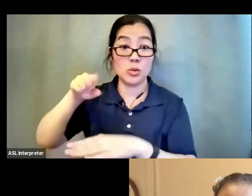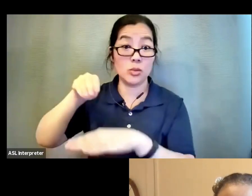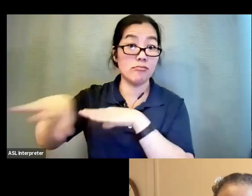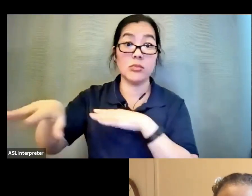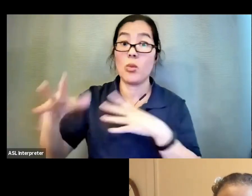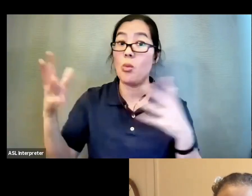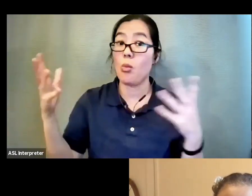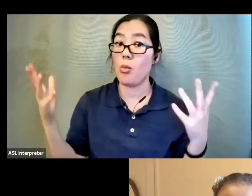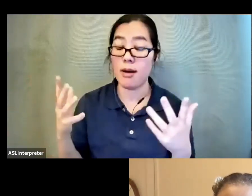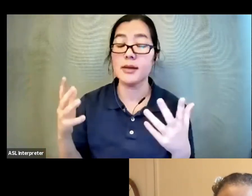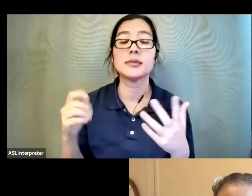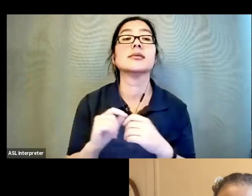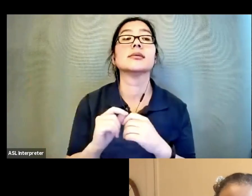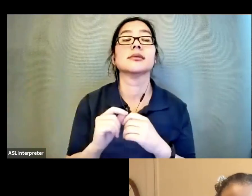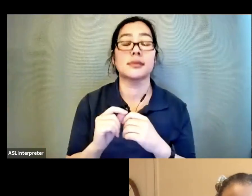essentially